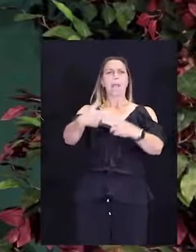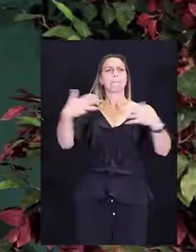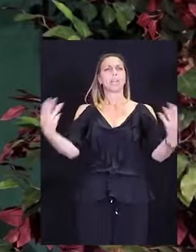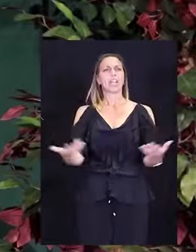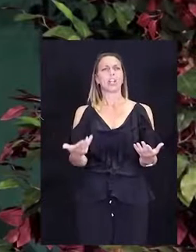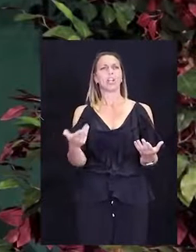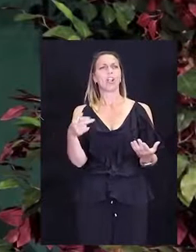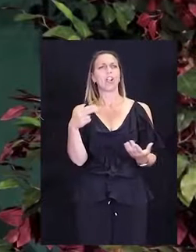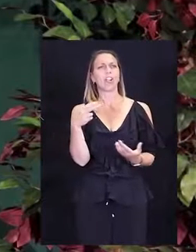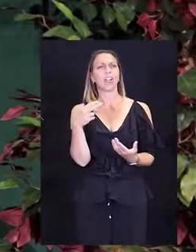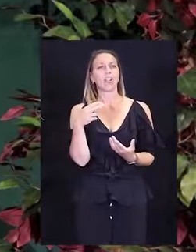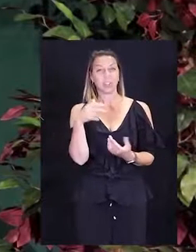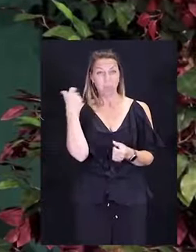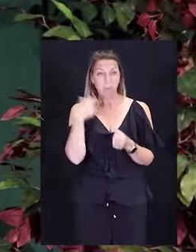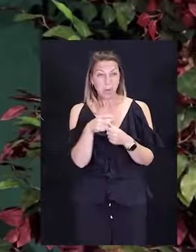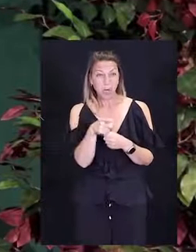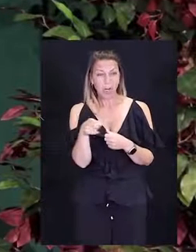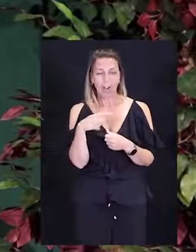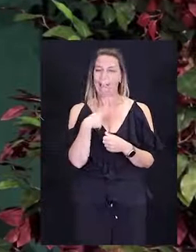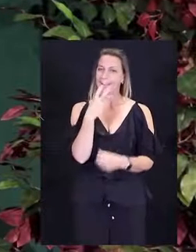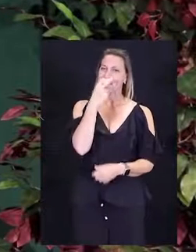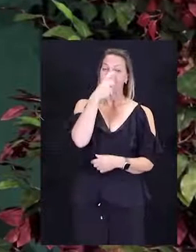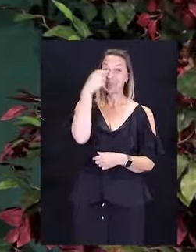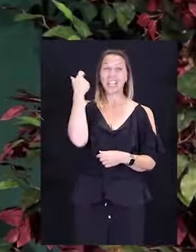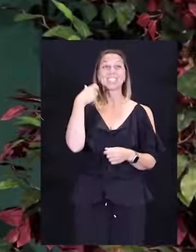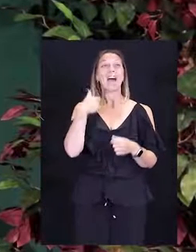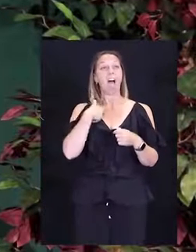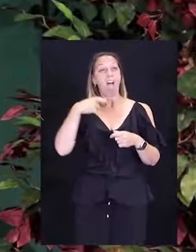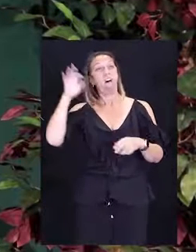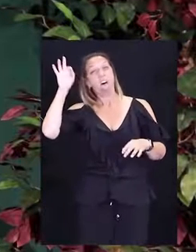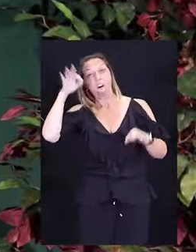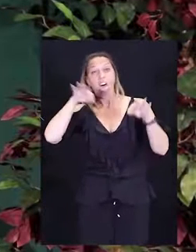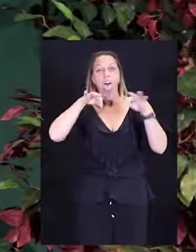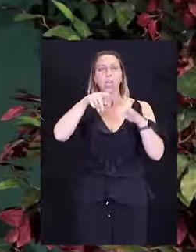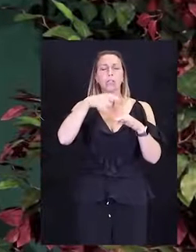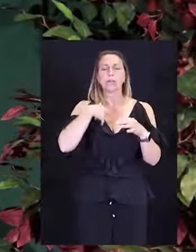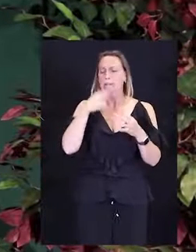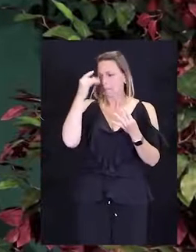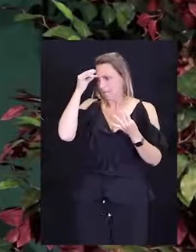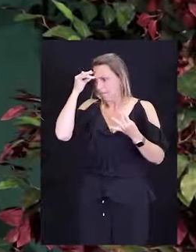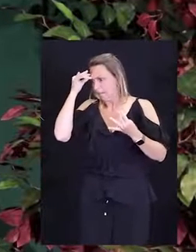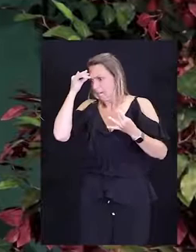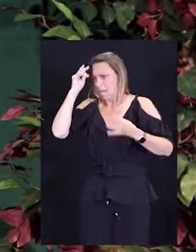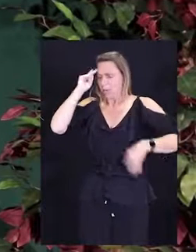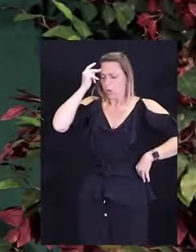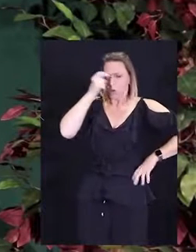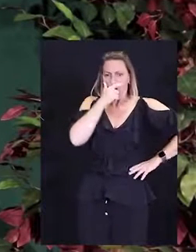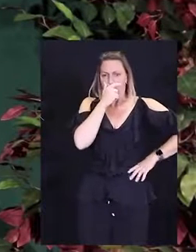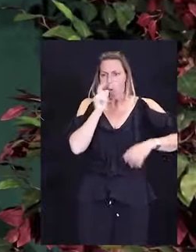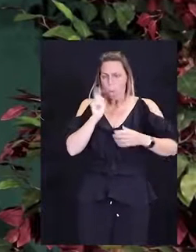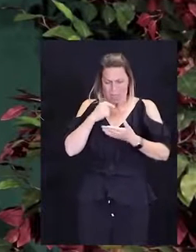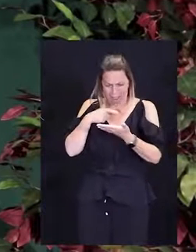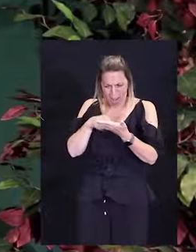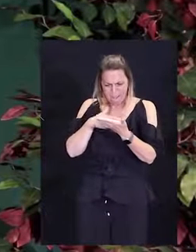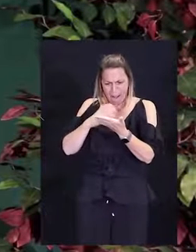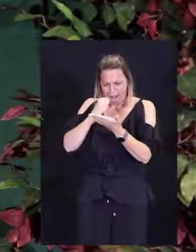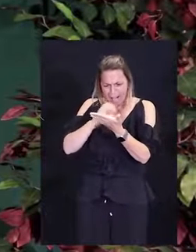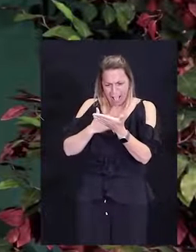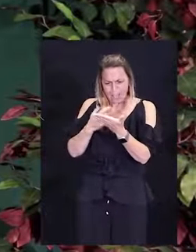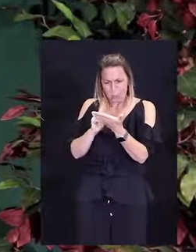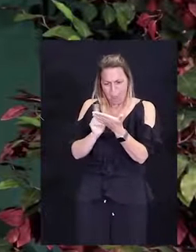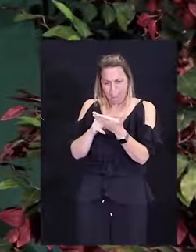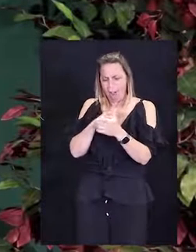behind. Now, I doubt you remember that, because at the same time that I was telling you that, you were trying to figure out where the 900 hallway